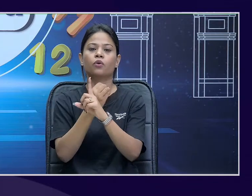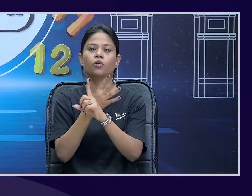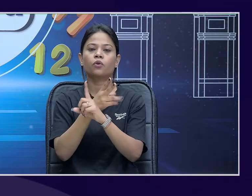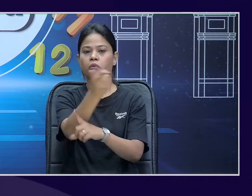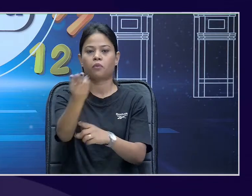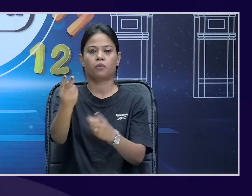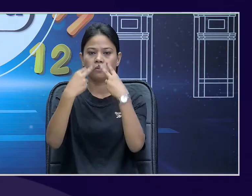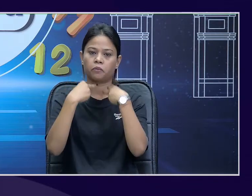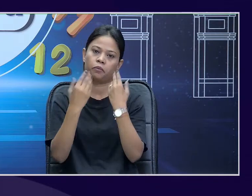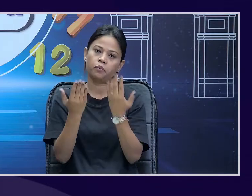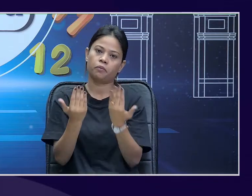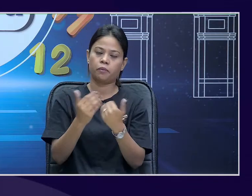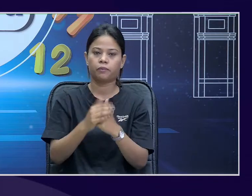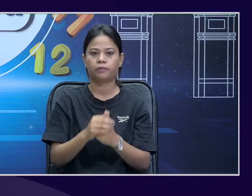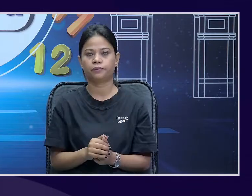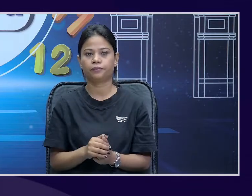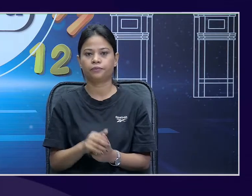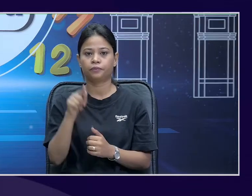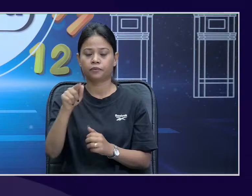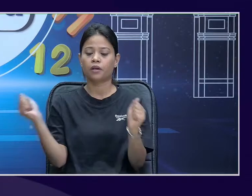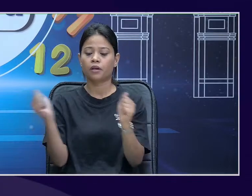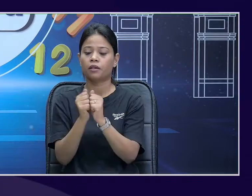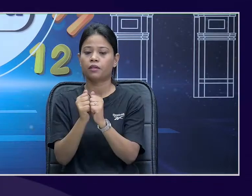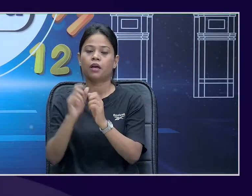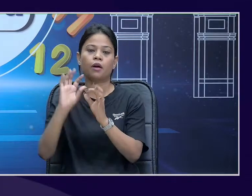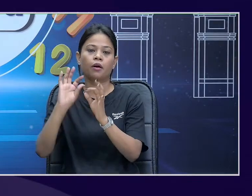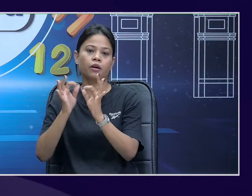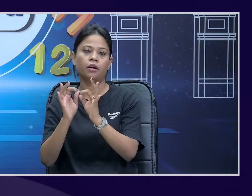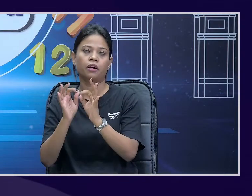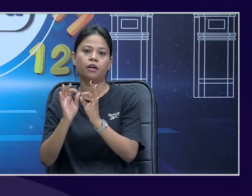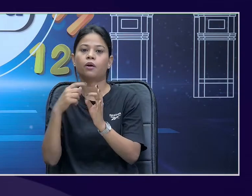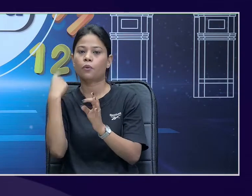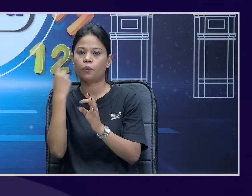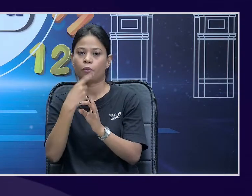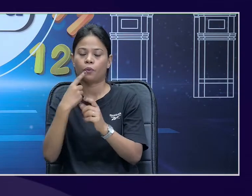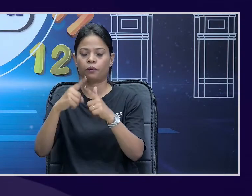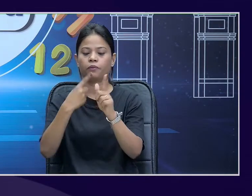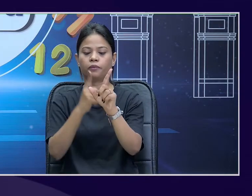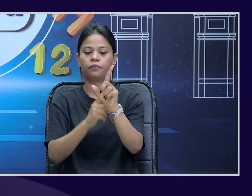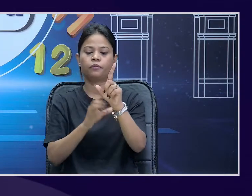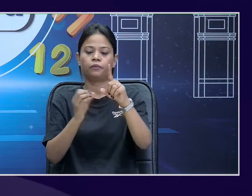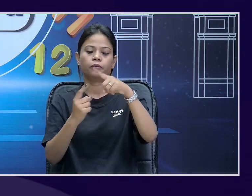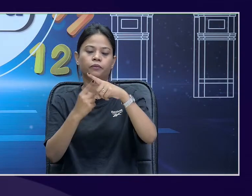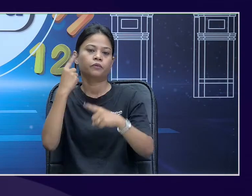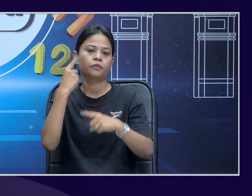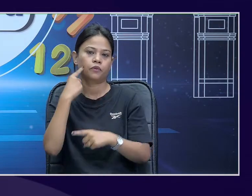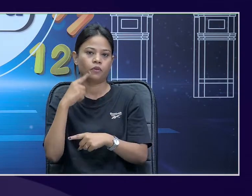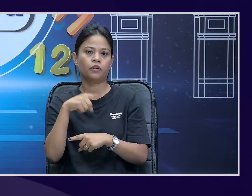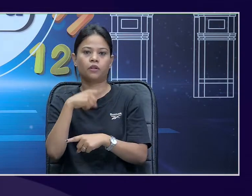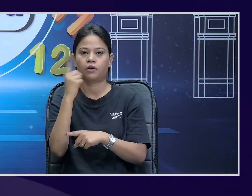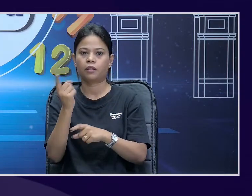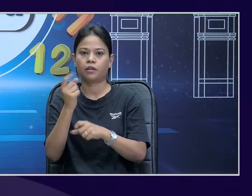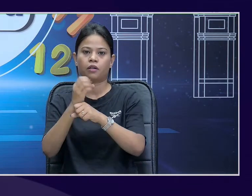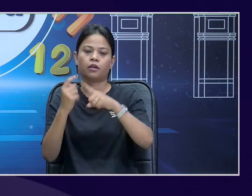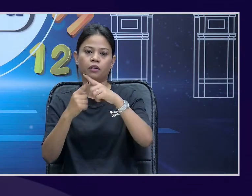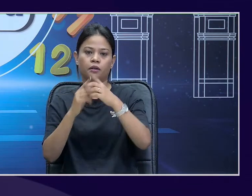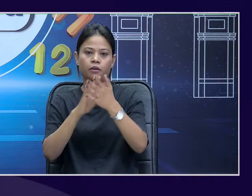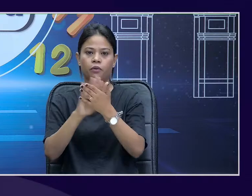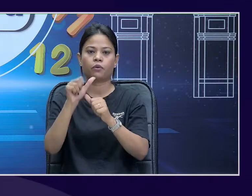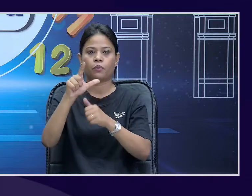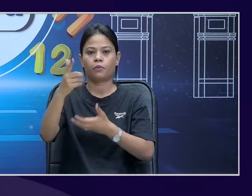learner, as you can see, I am accompanied by our sign language interpreter. Let's meet her. You are Miss Jyoti Gothal. Welcome,